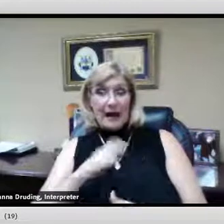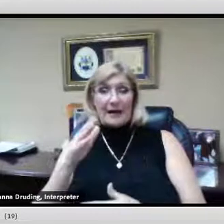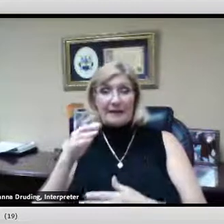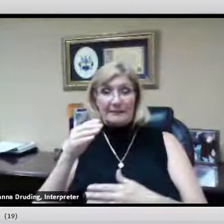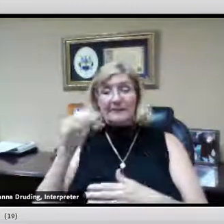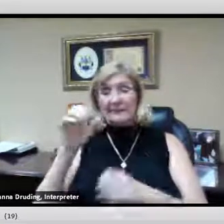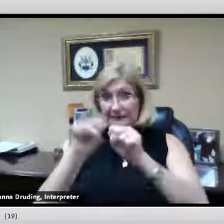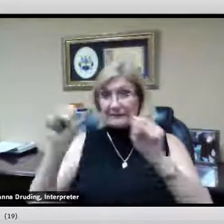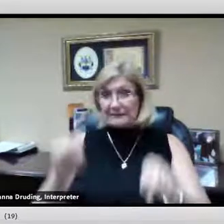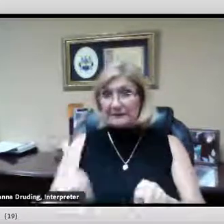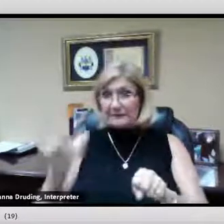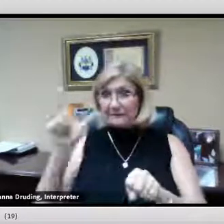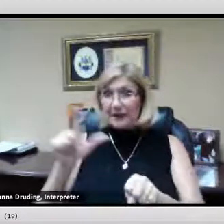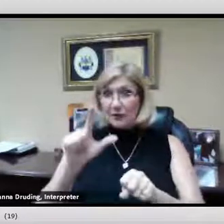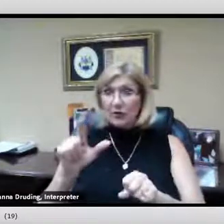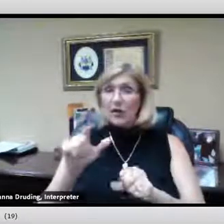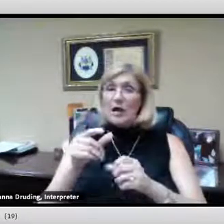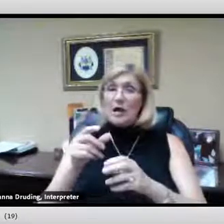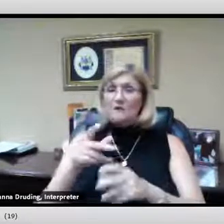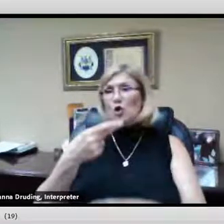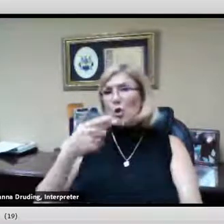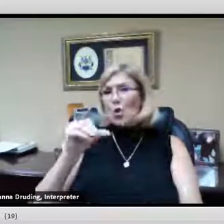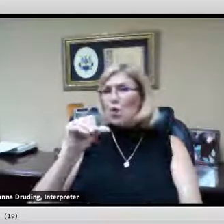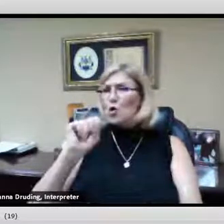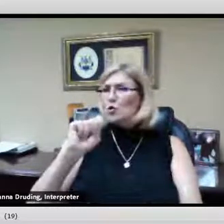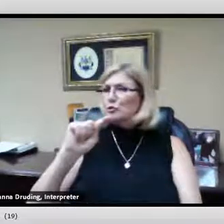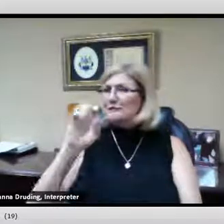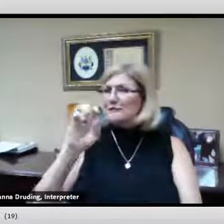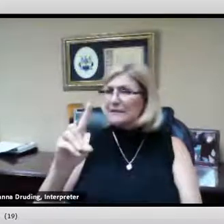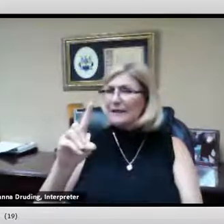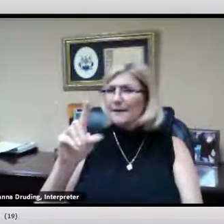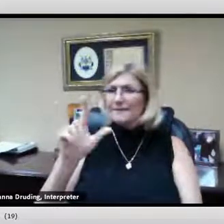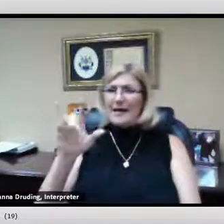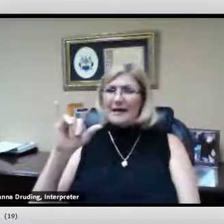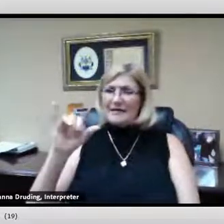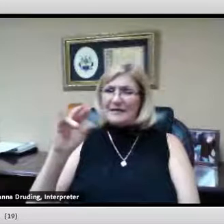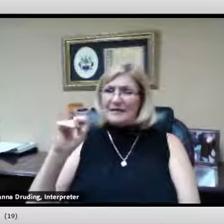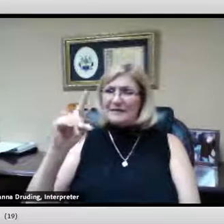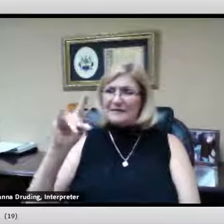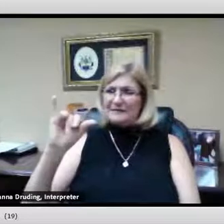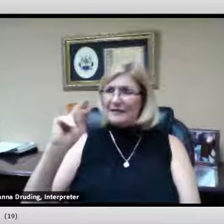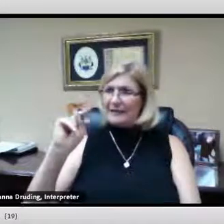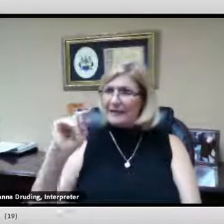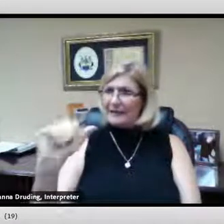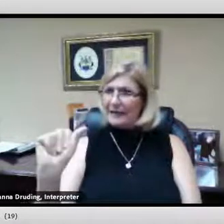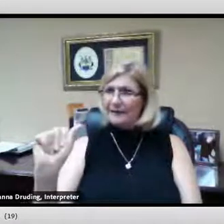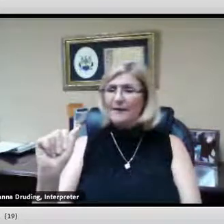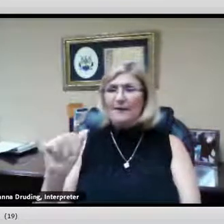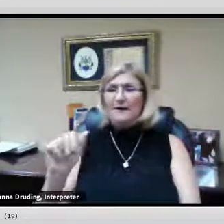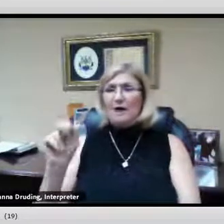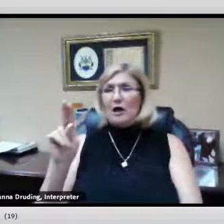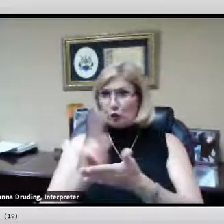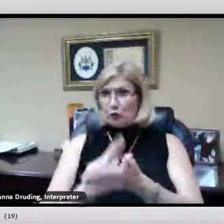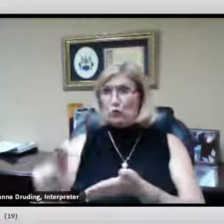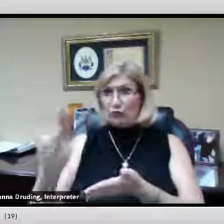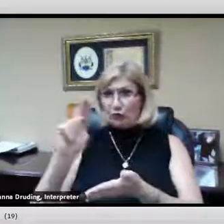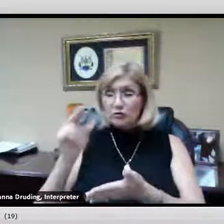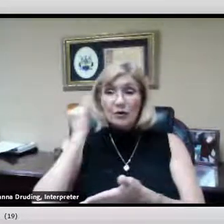listserv that's hosted by Indiana University. Very helpful listserv if you're interested in